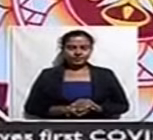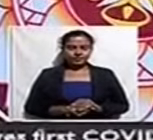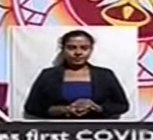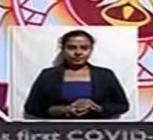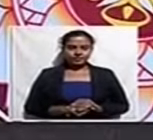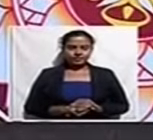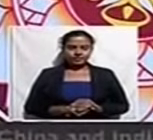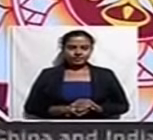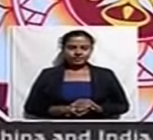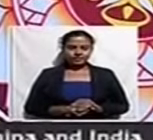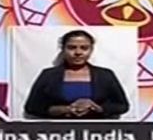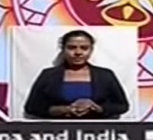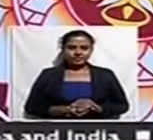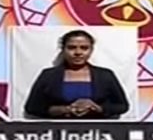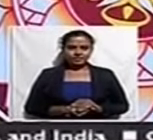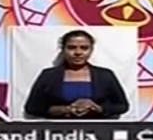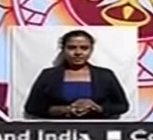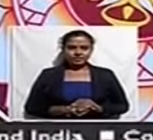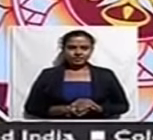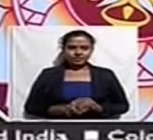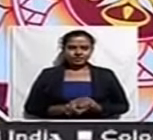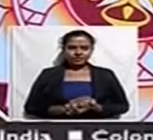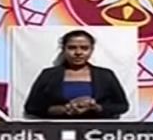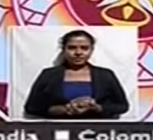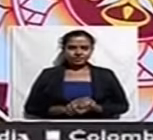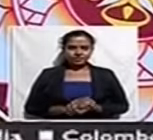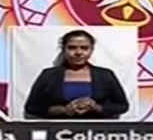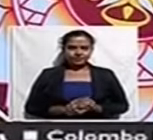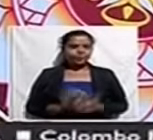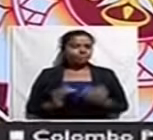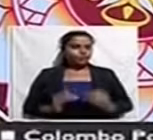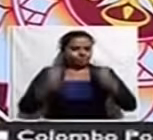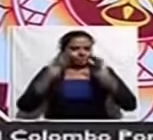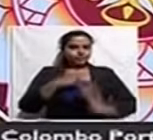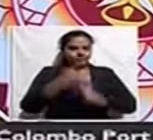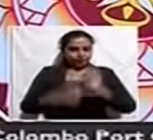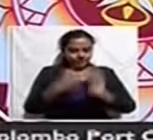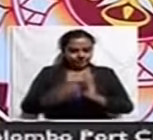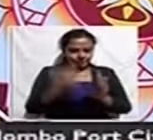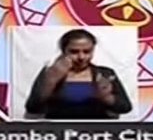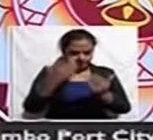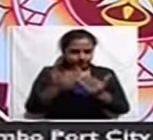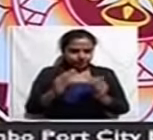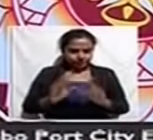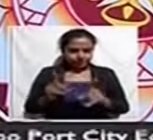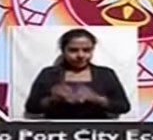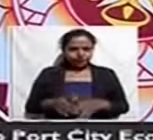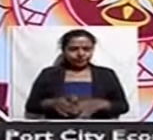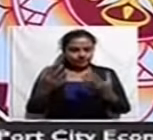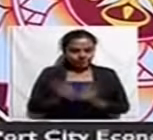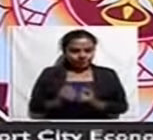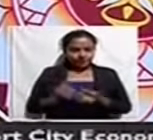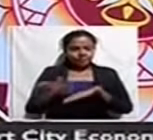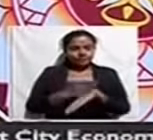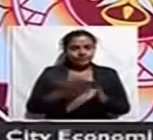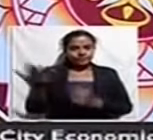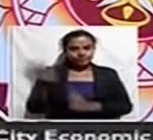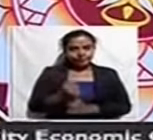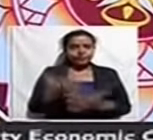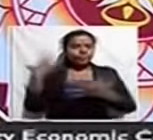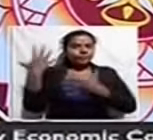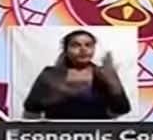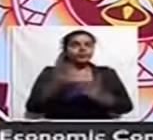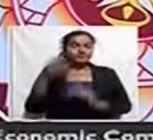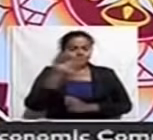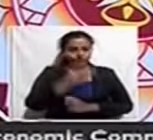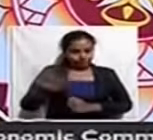As a developing country, Sri Lanka wishes to obtain the support of all partner nations to